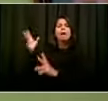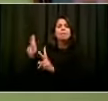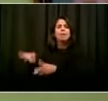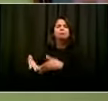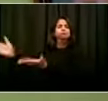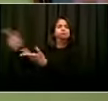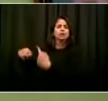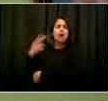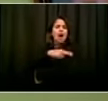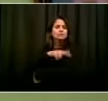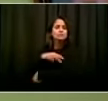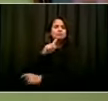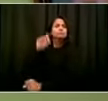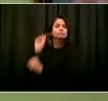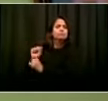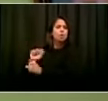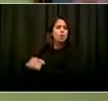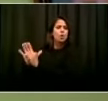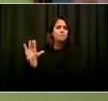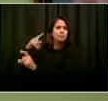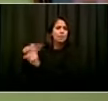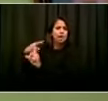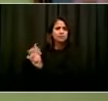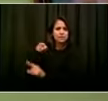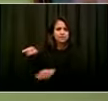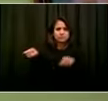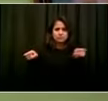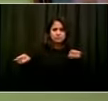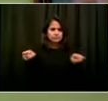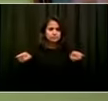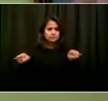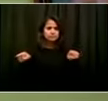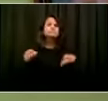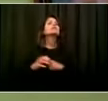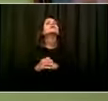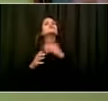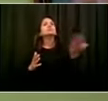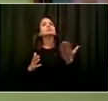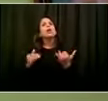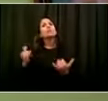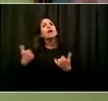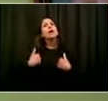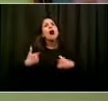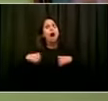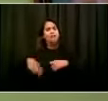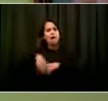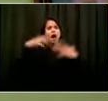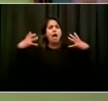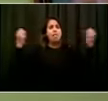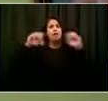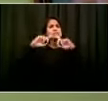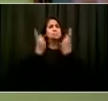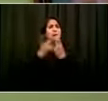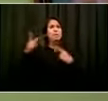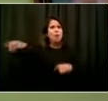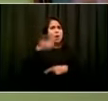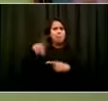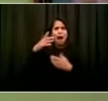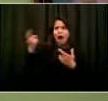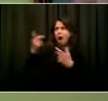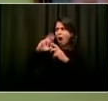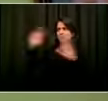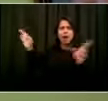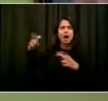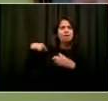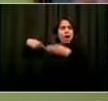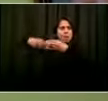communities. And as Commissioner Choksi can explain, the health department has a very sophisticated statistical method to look